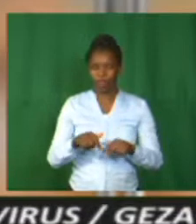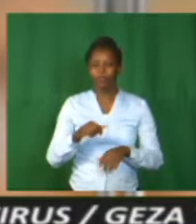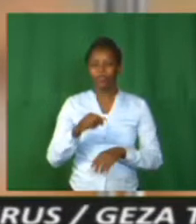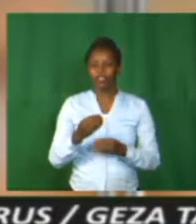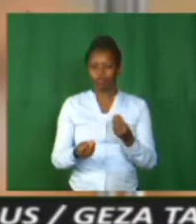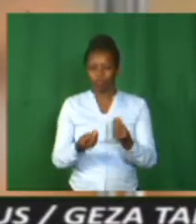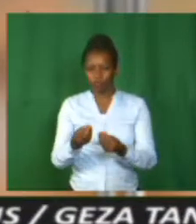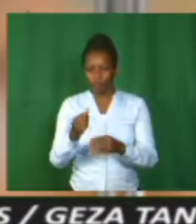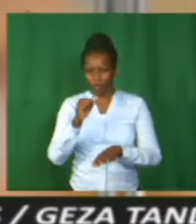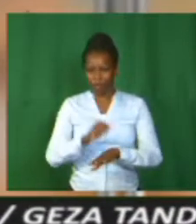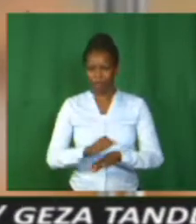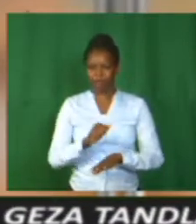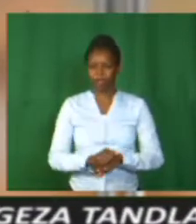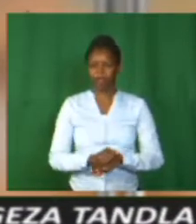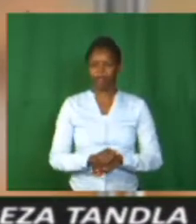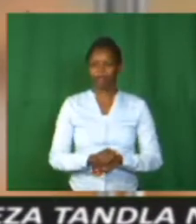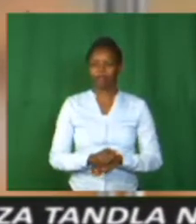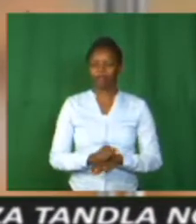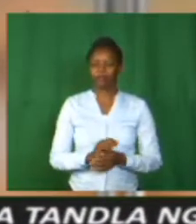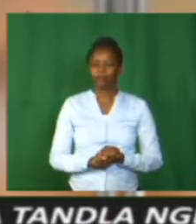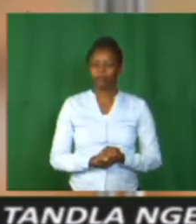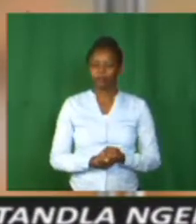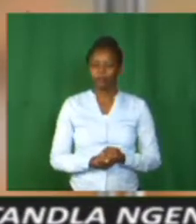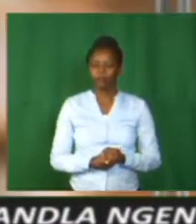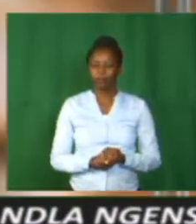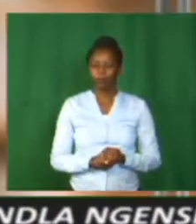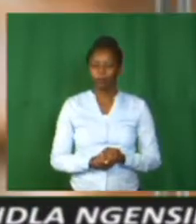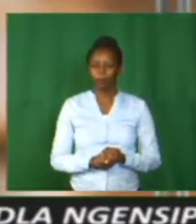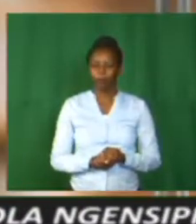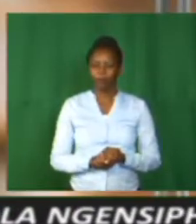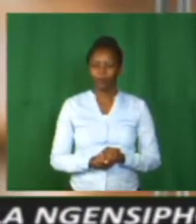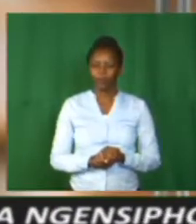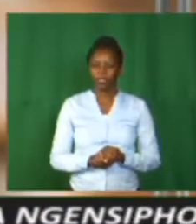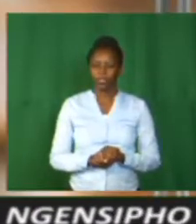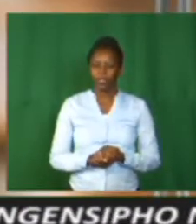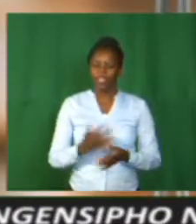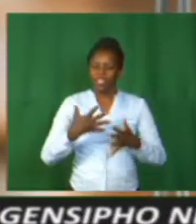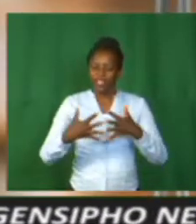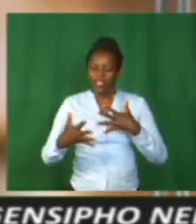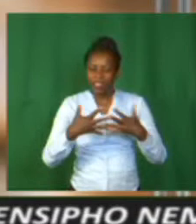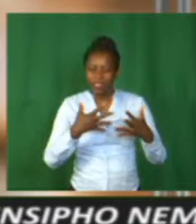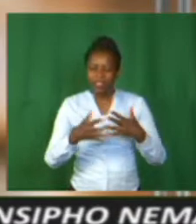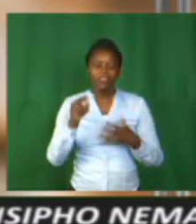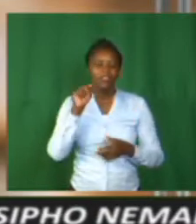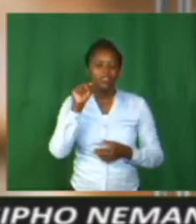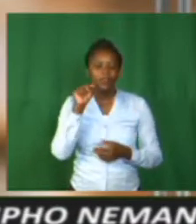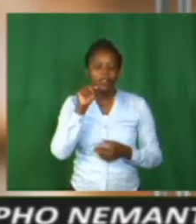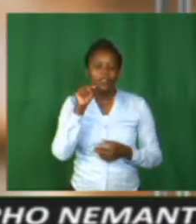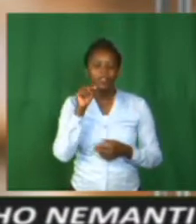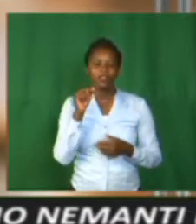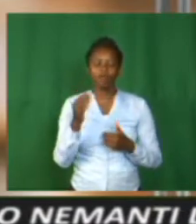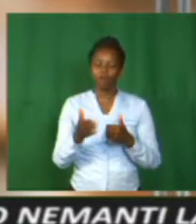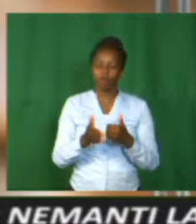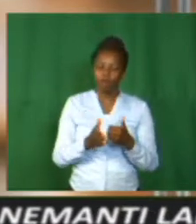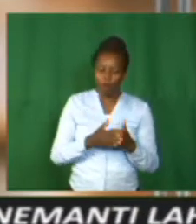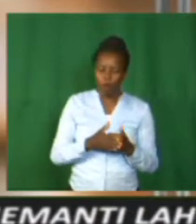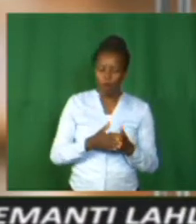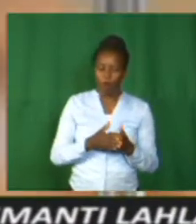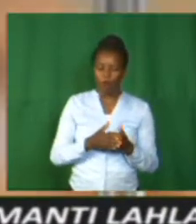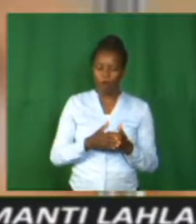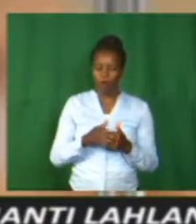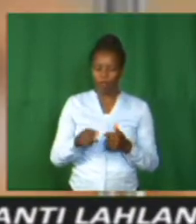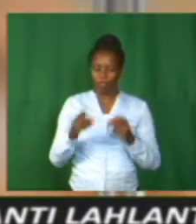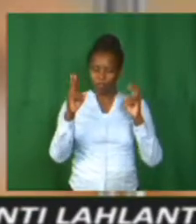that very well. All right. Any material that they'll need specifically for this lesson? Well, for this